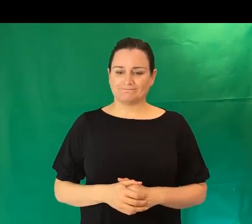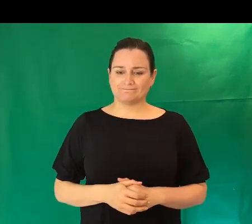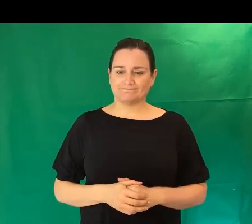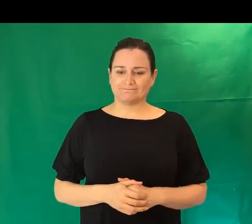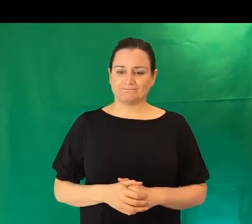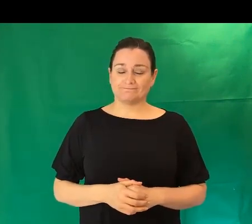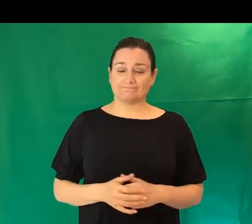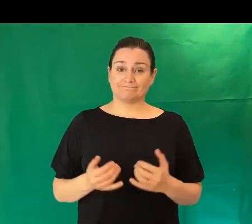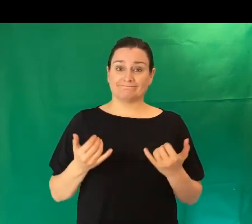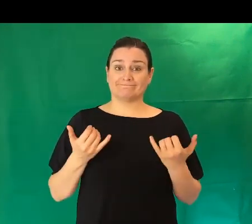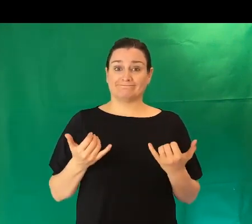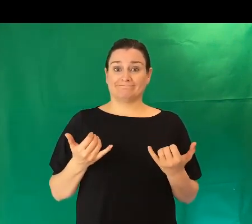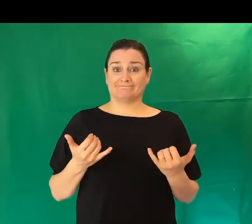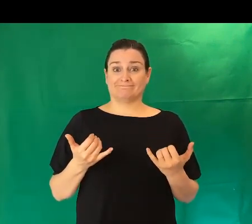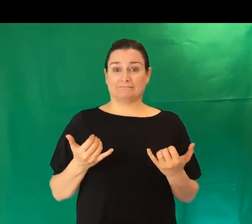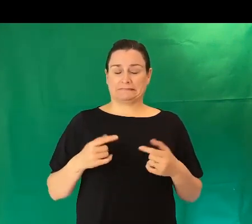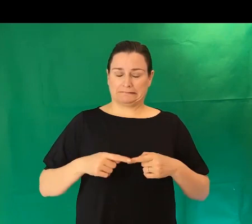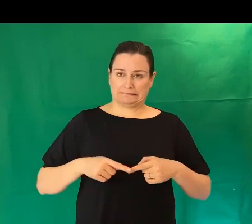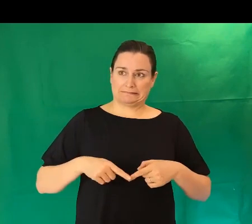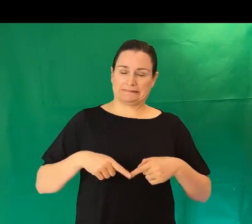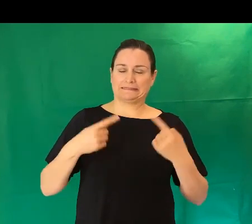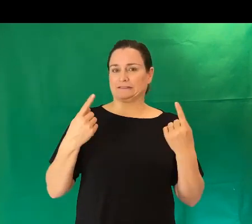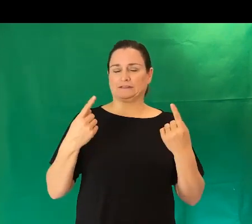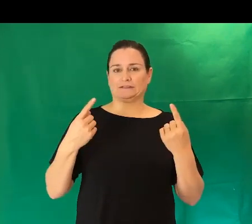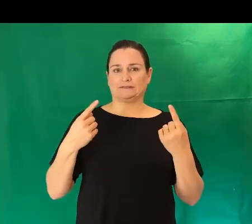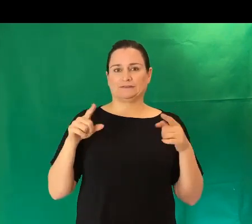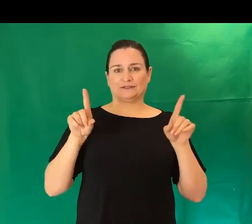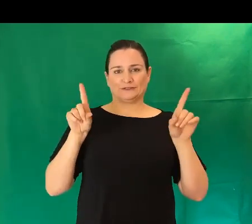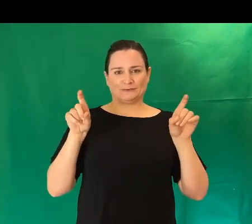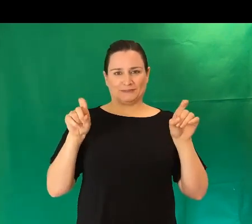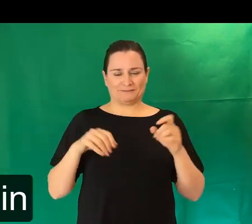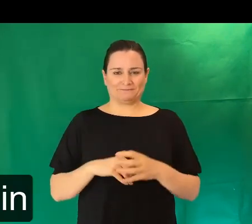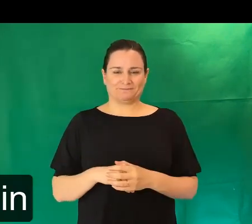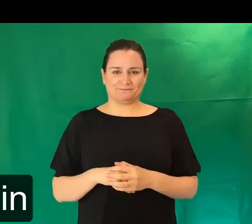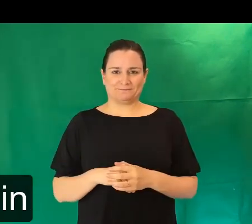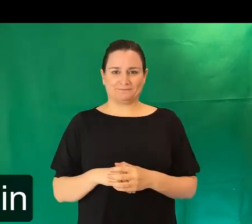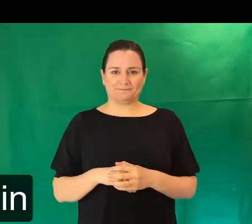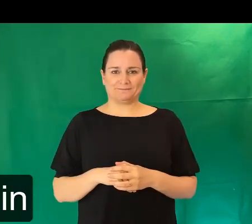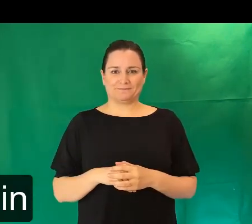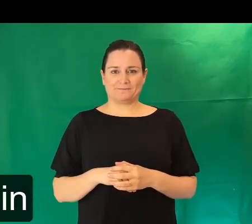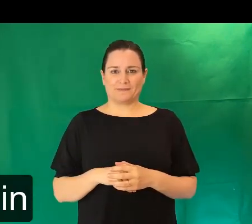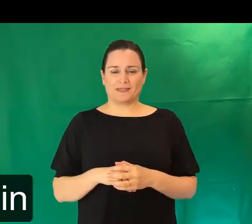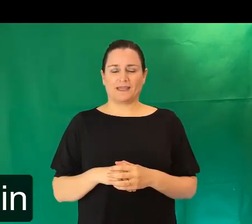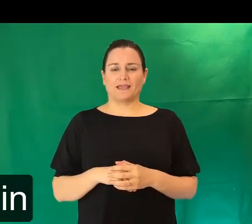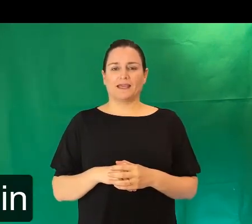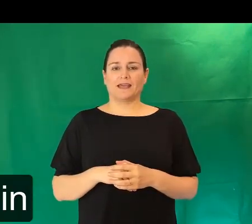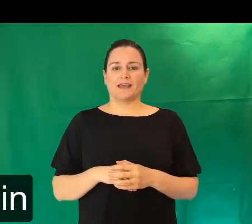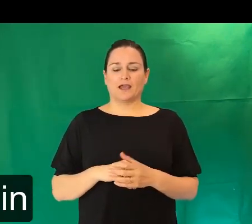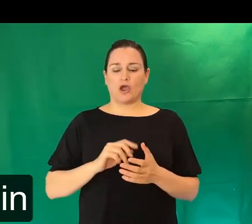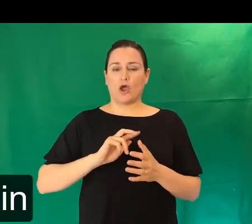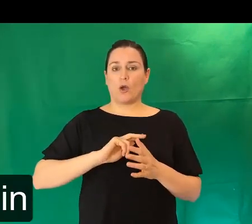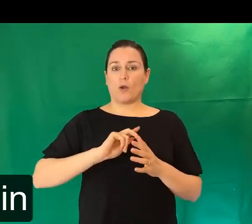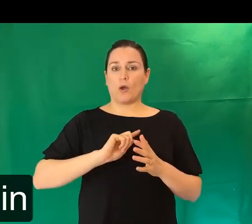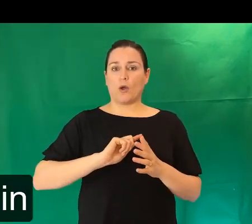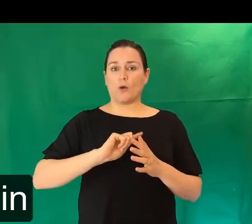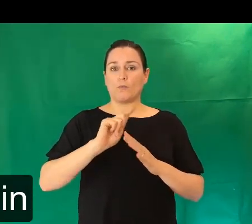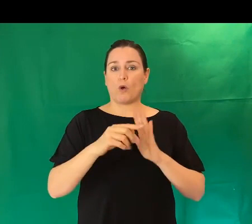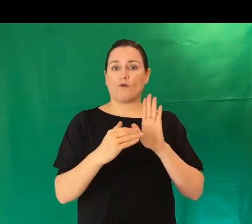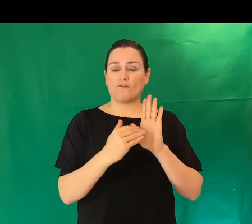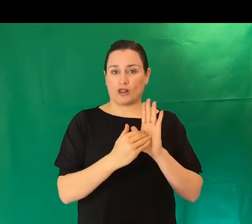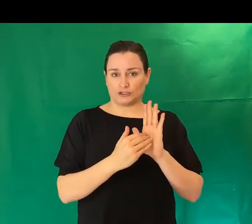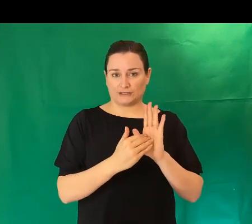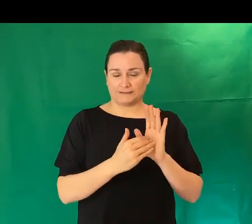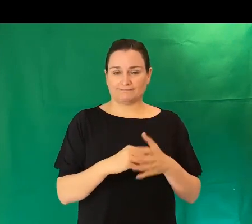Okay, now quite a different topic. I'm going to think about morphology in sign languages,